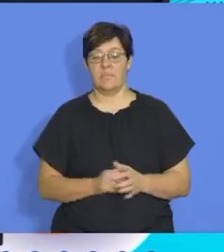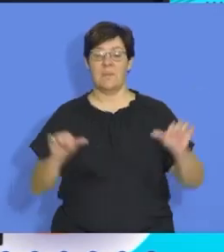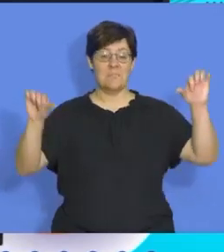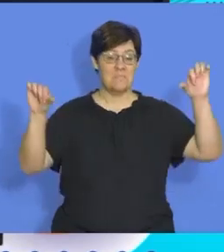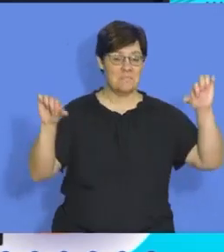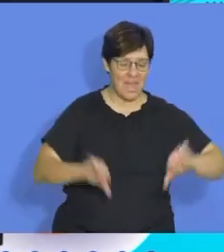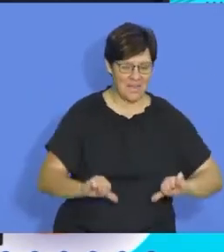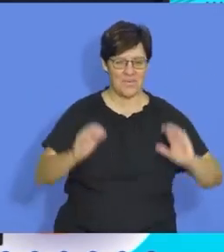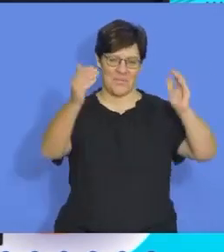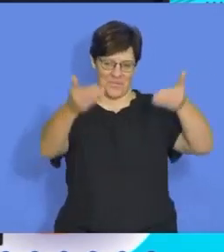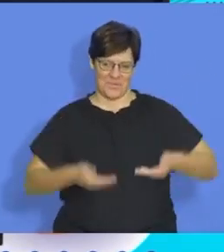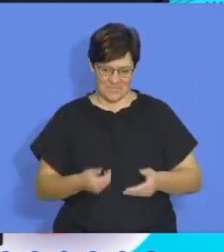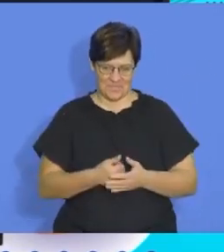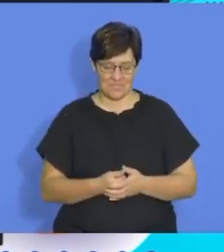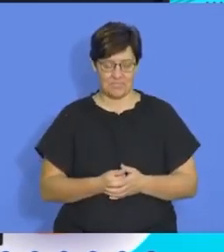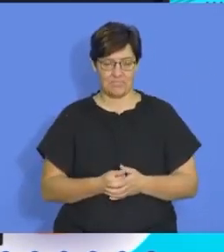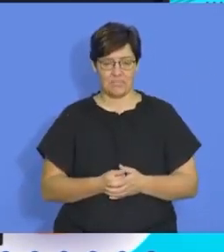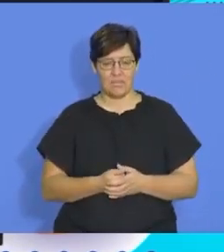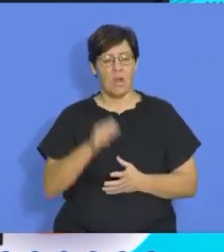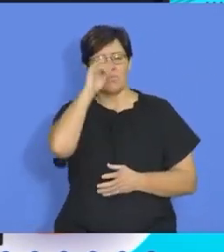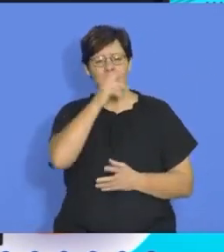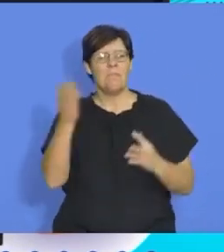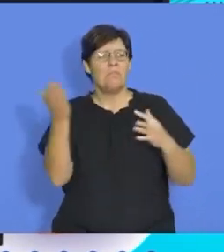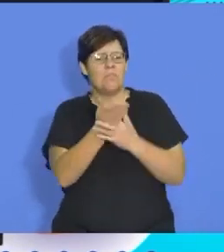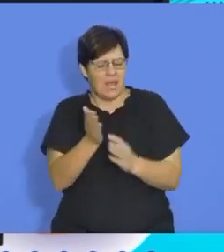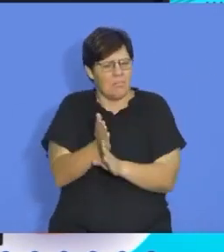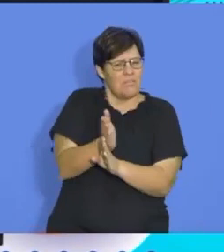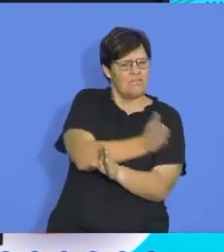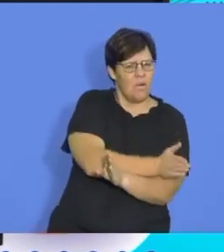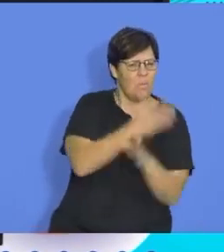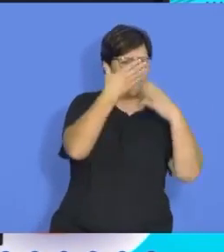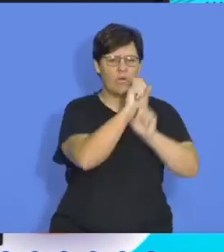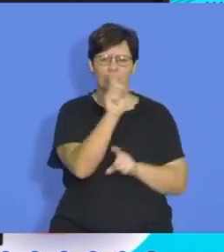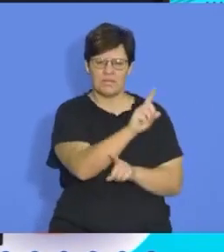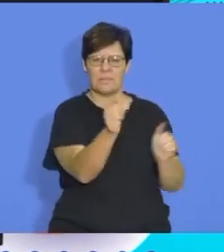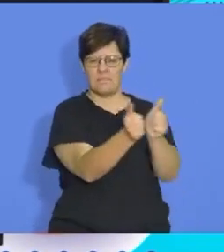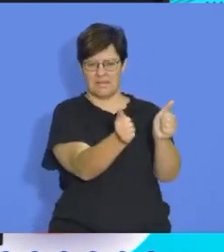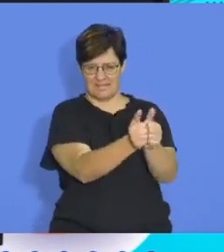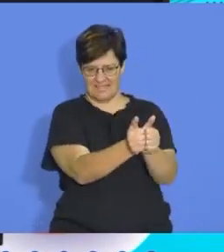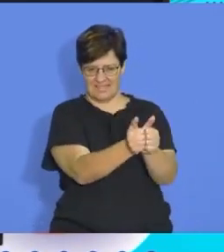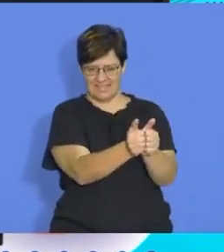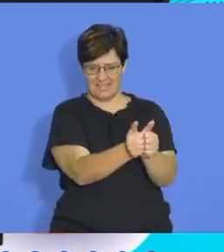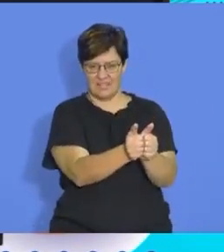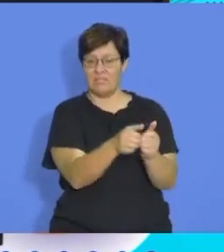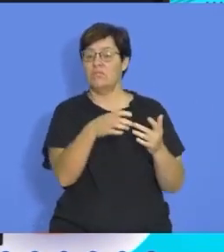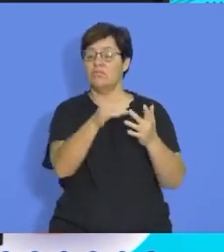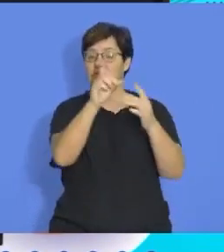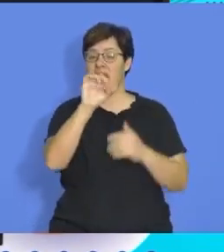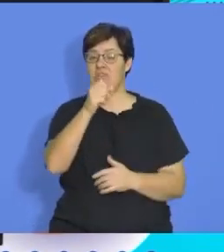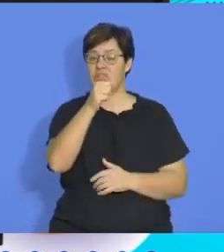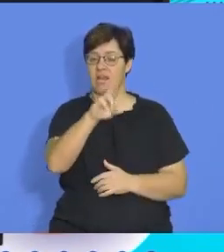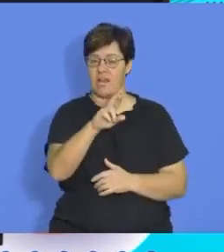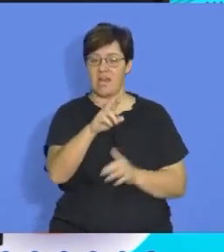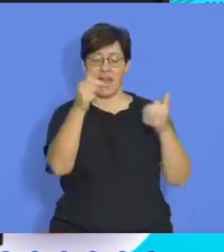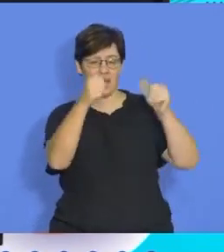Welcome back, accounting students. Remember, before the ad break, we were focusing on partnership, unique ledger accounts or